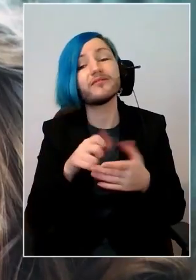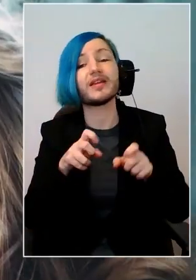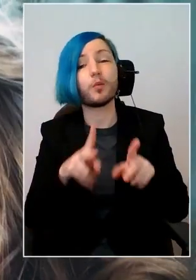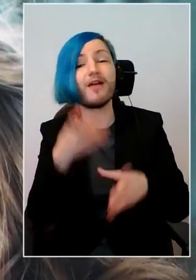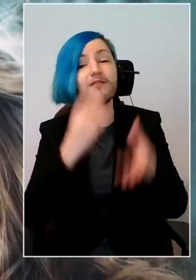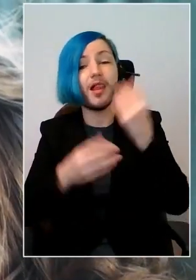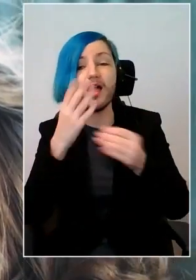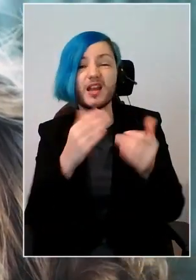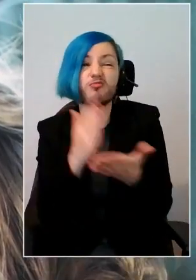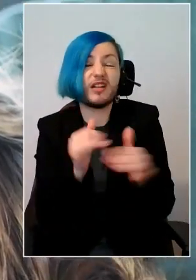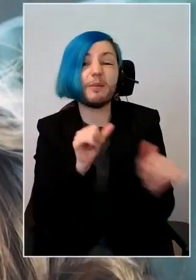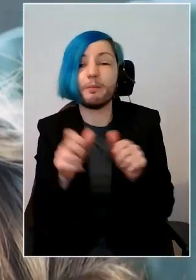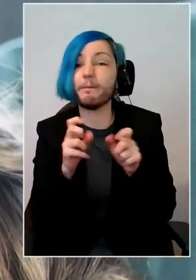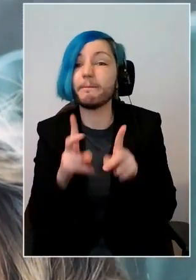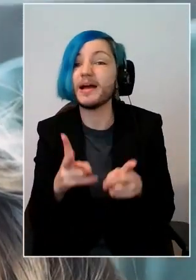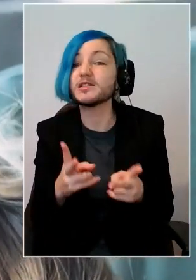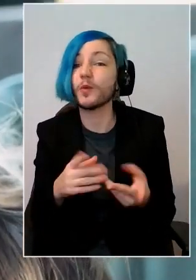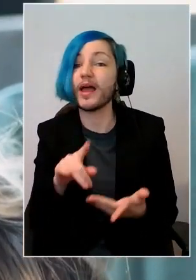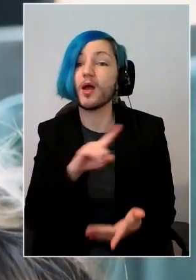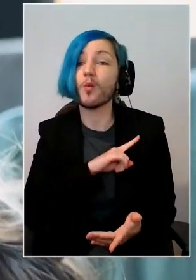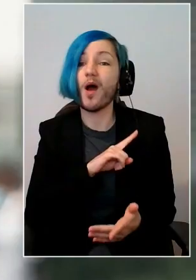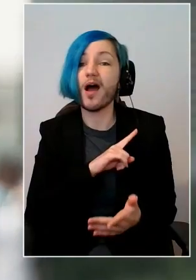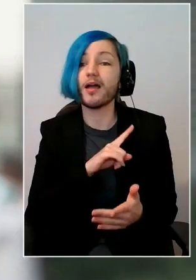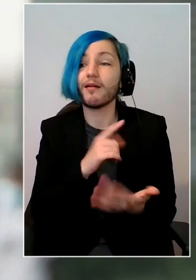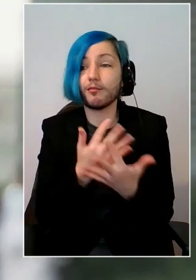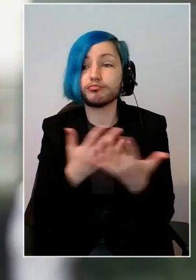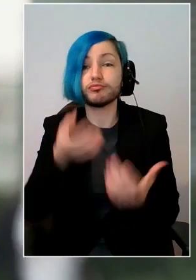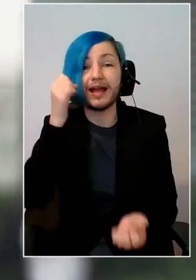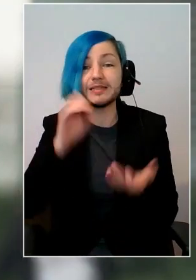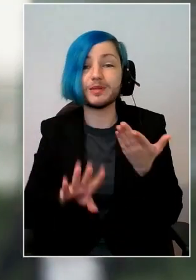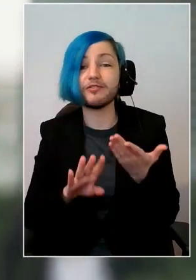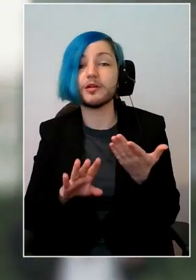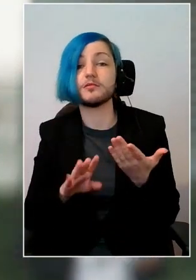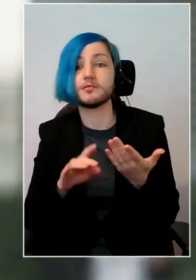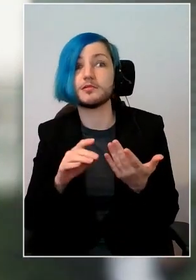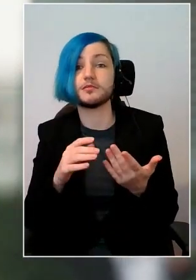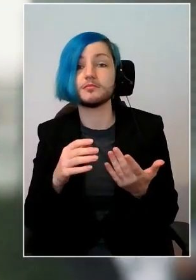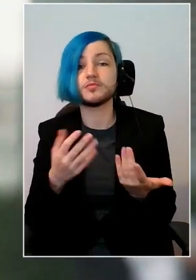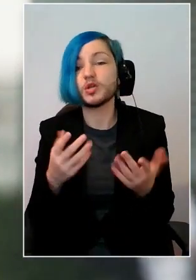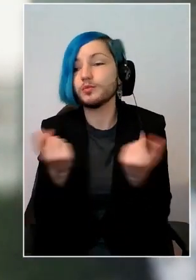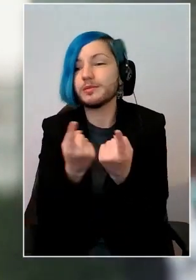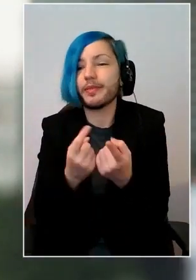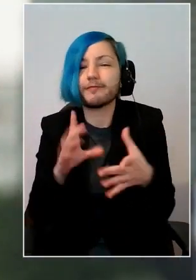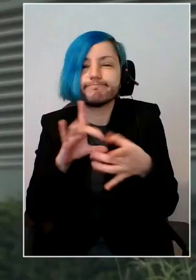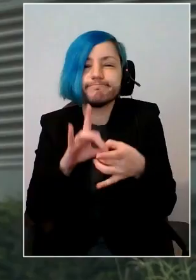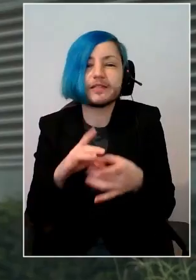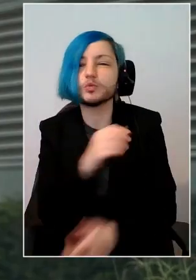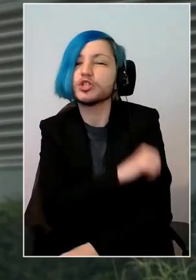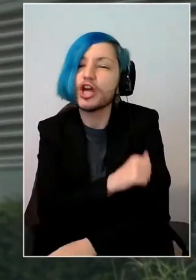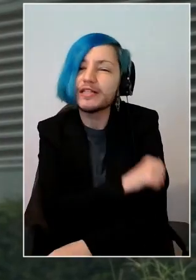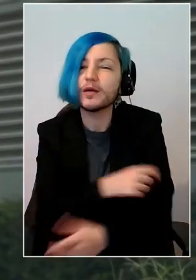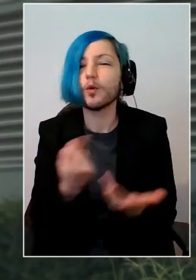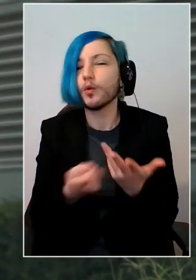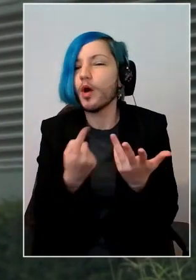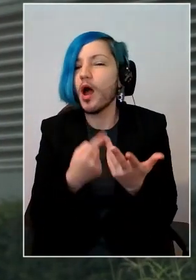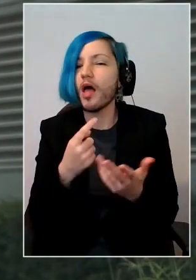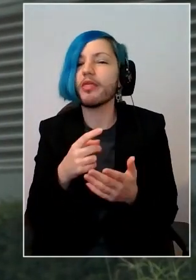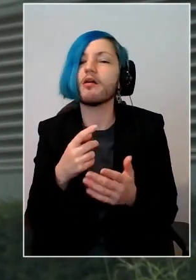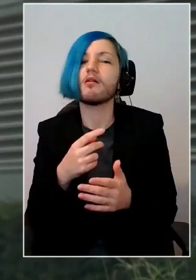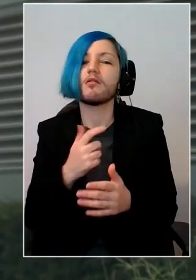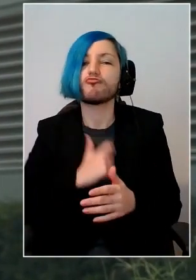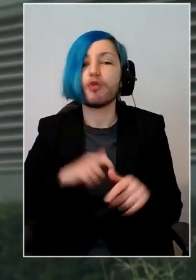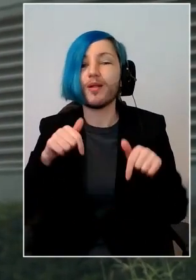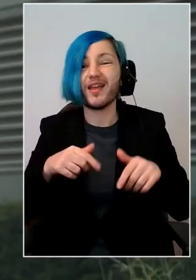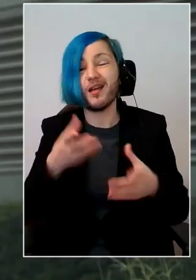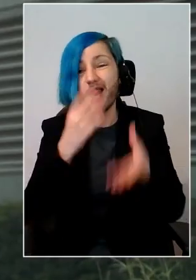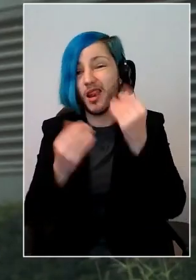it's the best way to learn because you're getting the most experience on the job. And when it's something like nursing or some of the other roles that we have around the hospital, you can't learn that in a